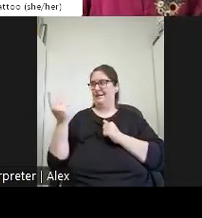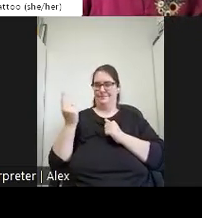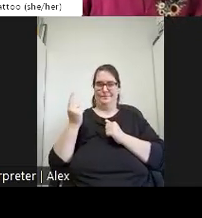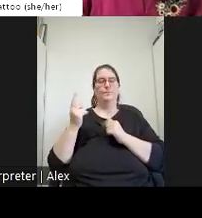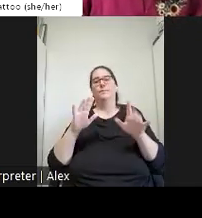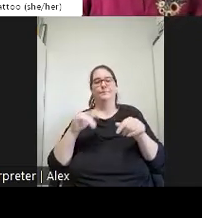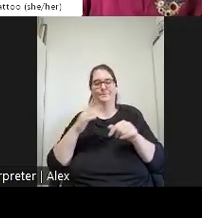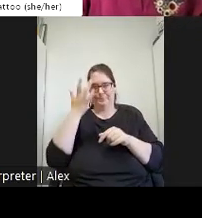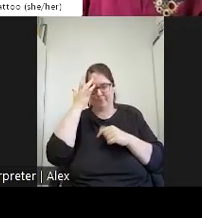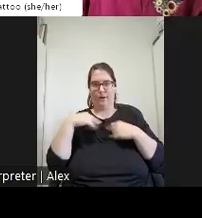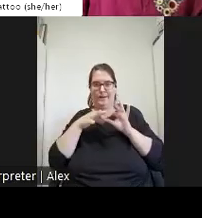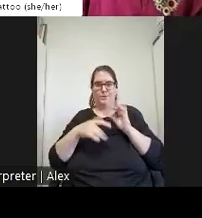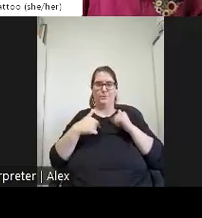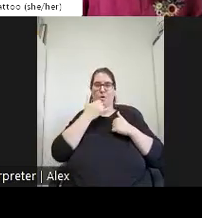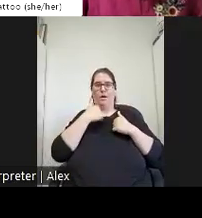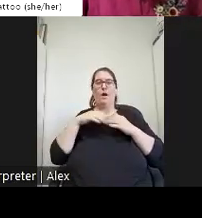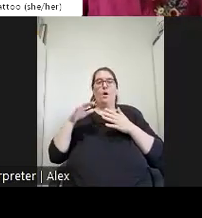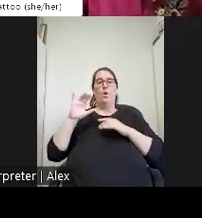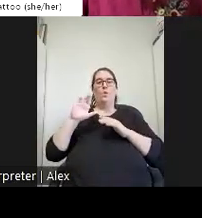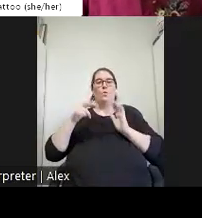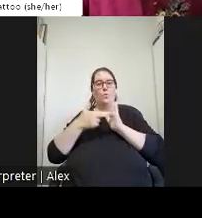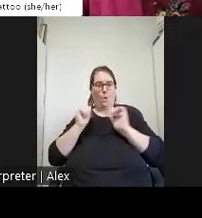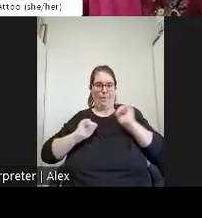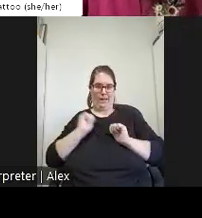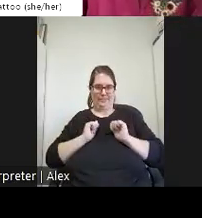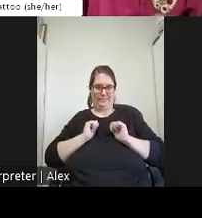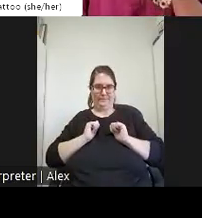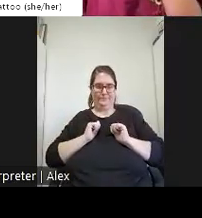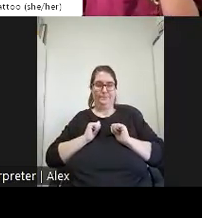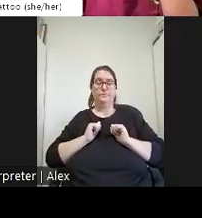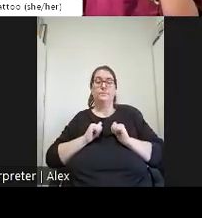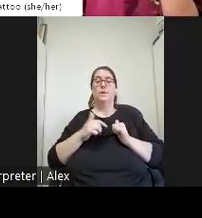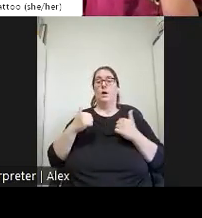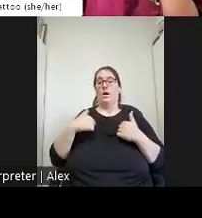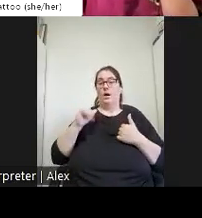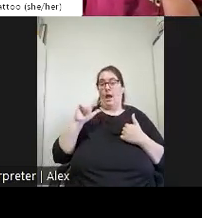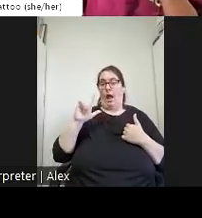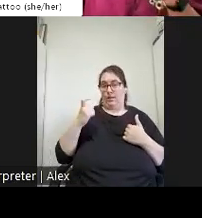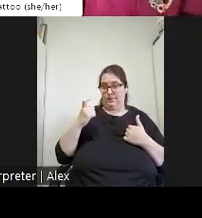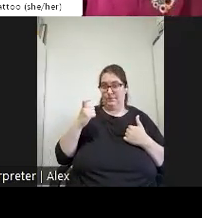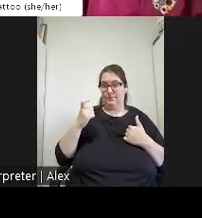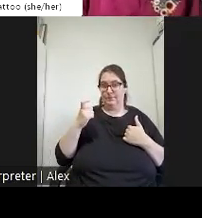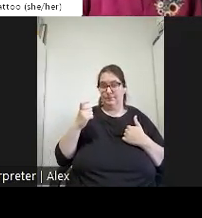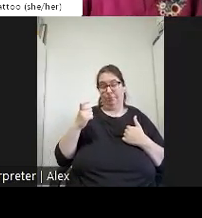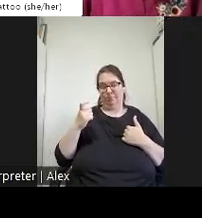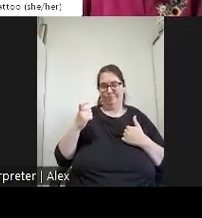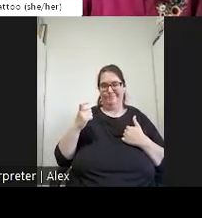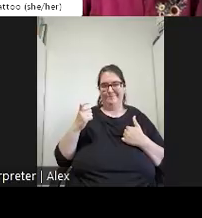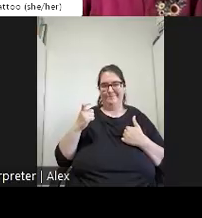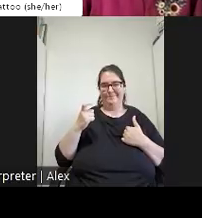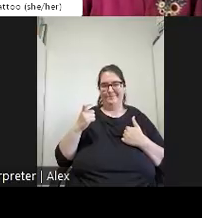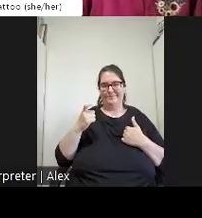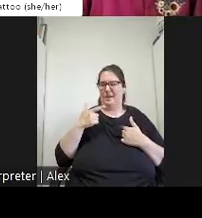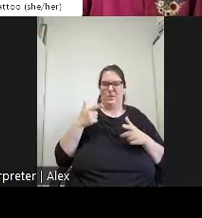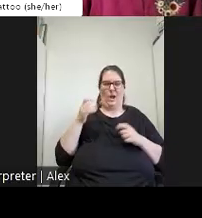play, we are going to take the case example of Alex. And very quickly, I'll share with you what